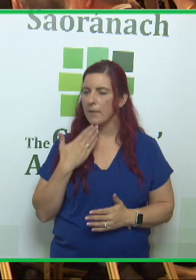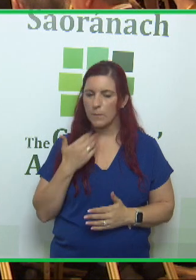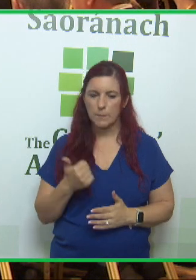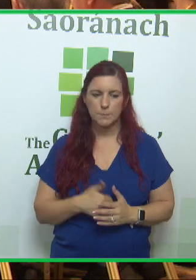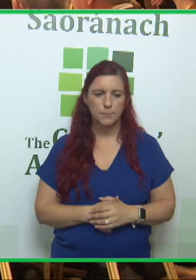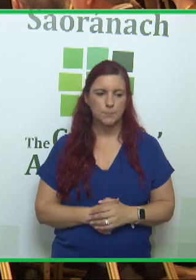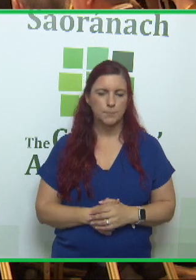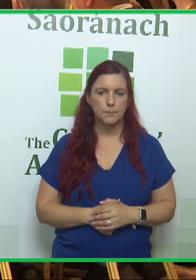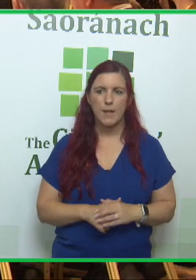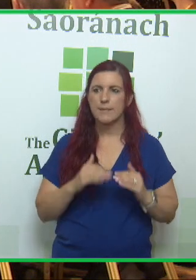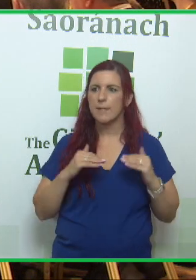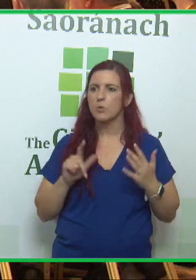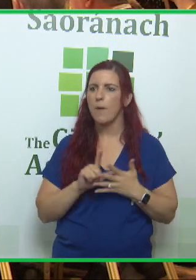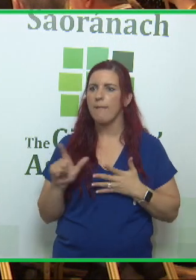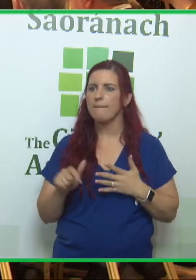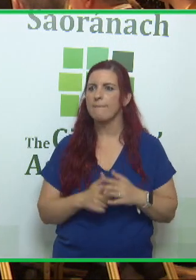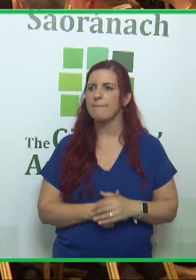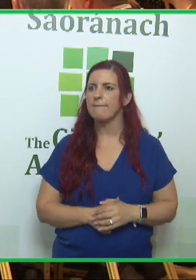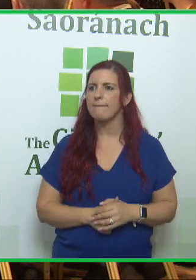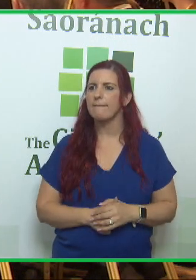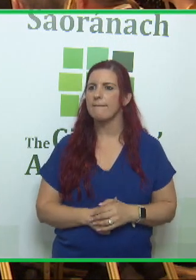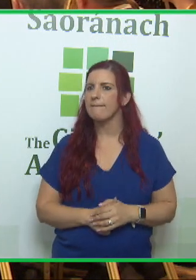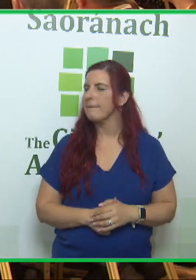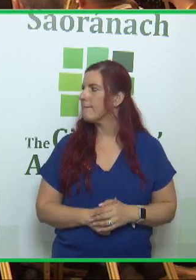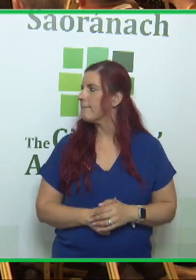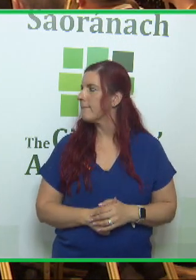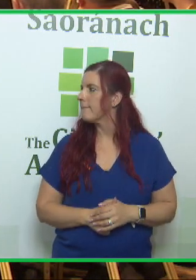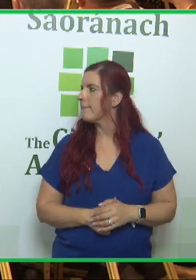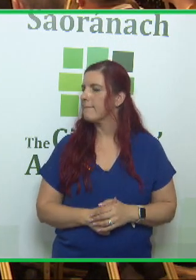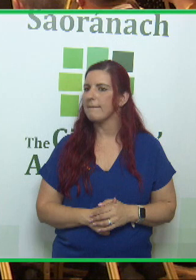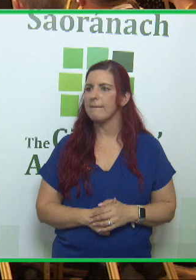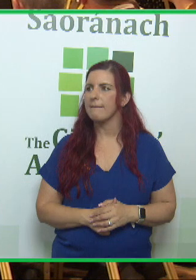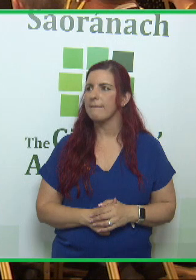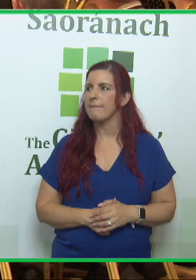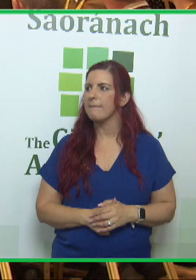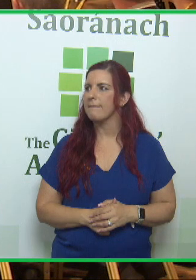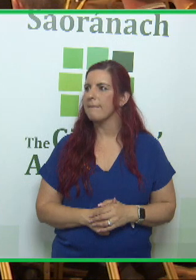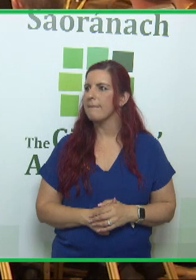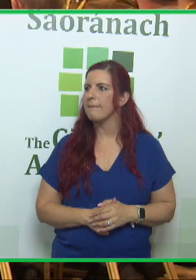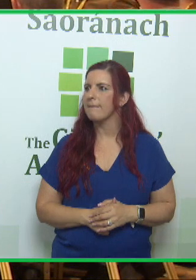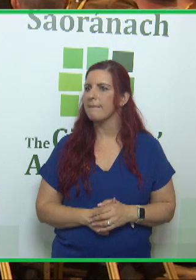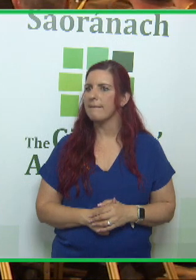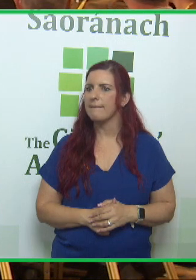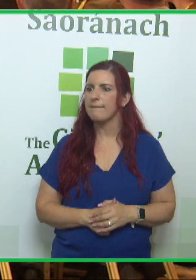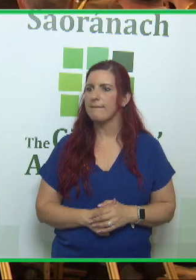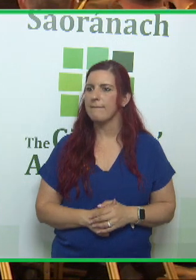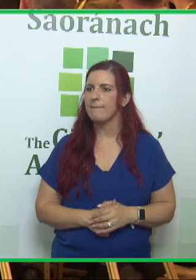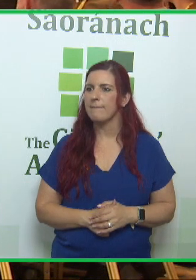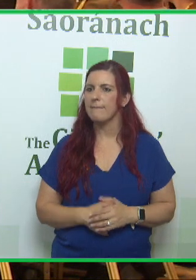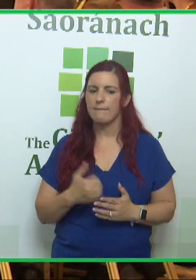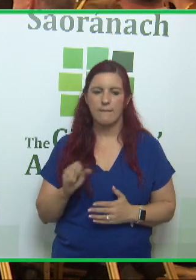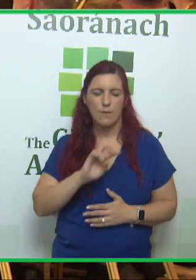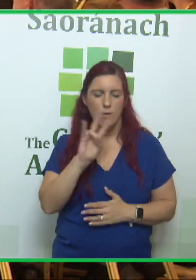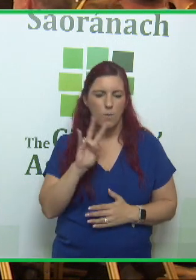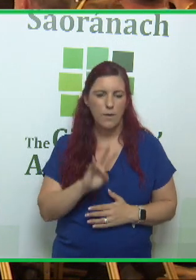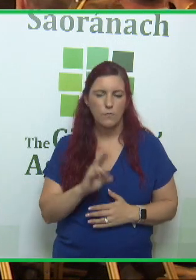you. And table 12, finally. If I have missed a table, please let me know. But table 12. Yes, hello. I have a question to all the